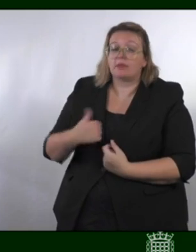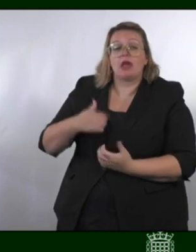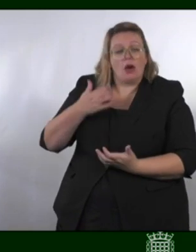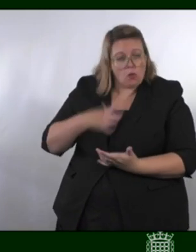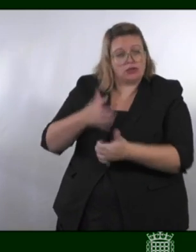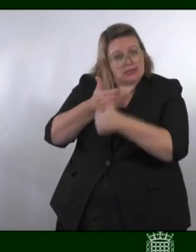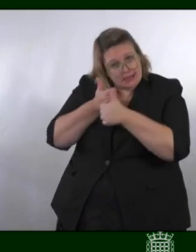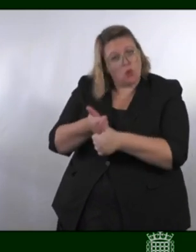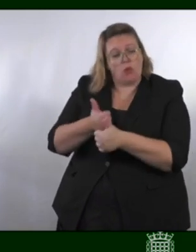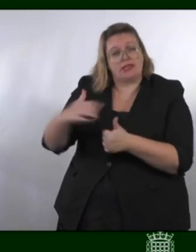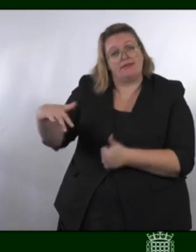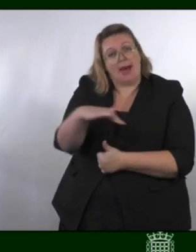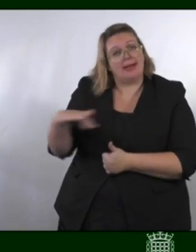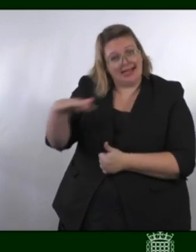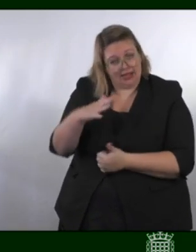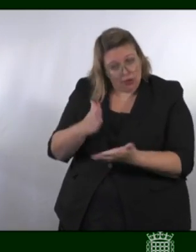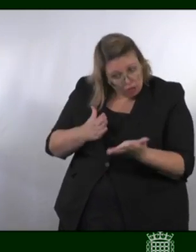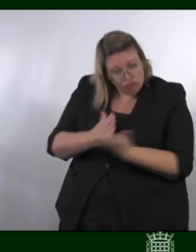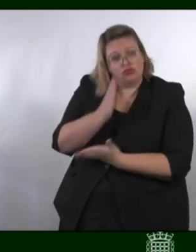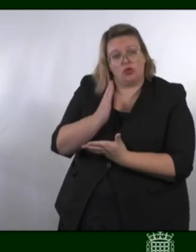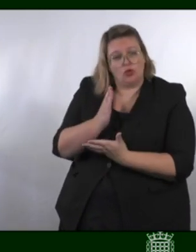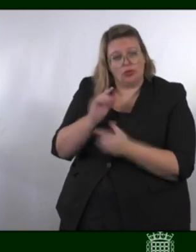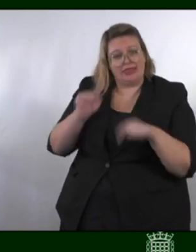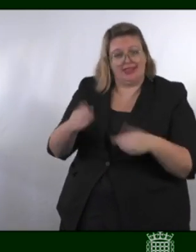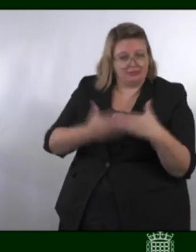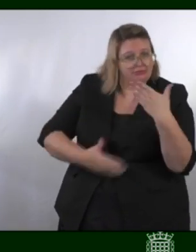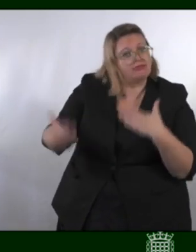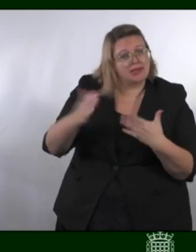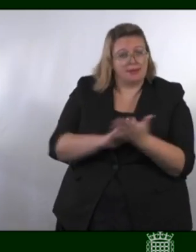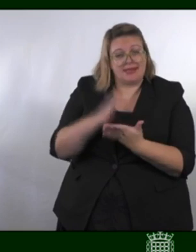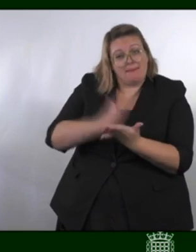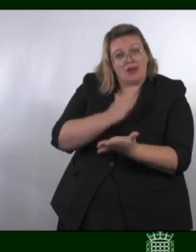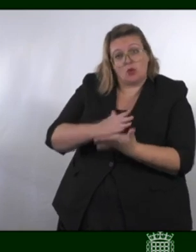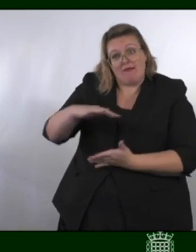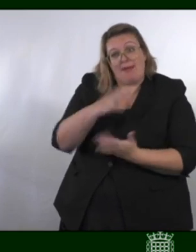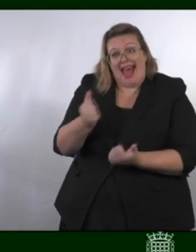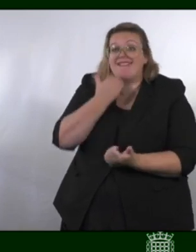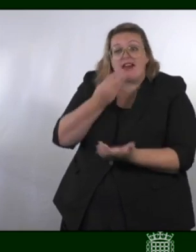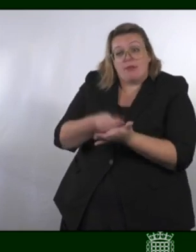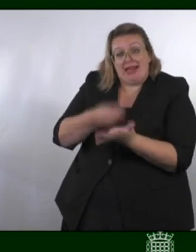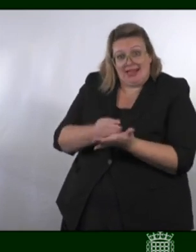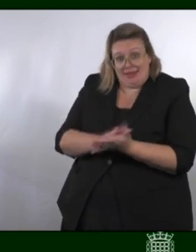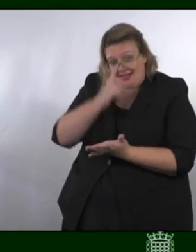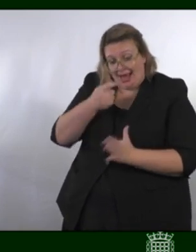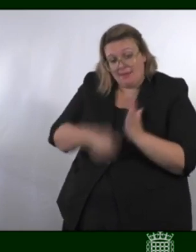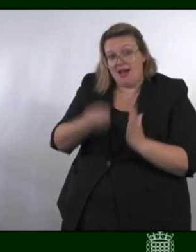support families throughout the crisis so that they have the cash available to feed their kids as they need to